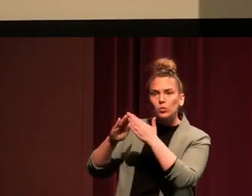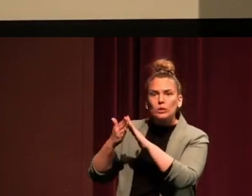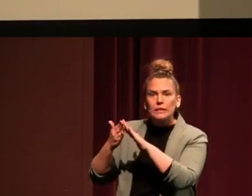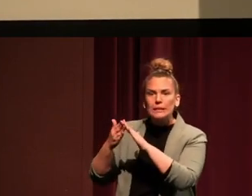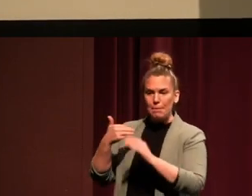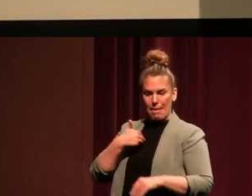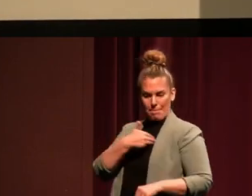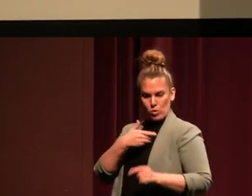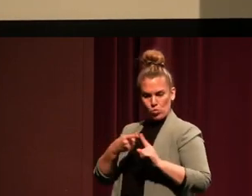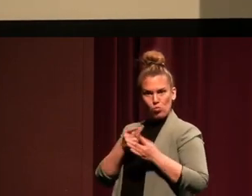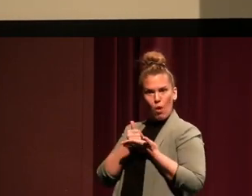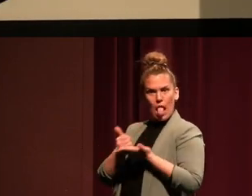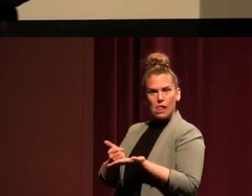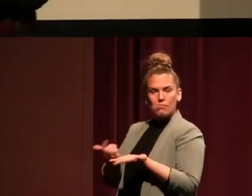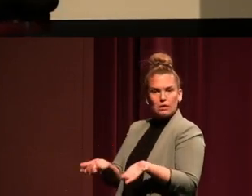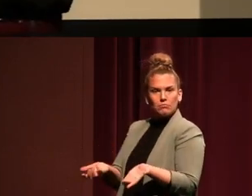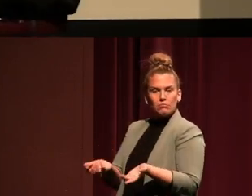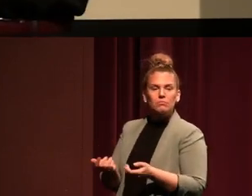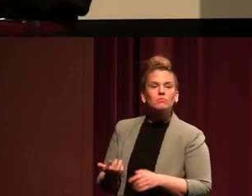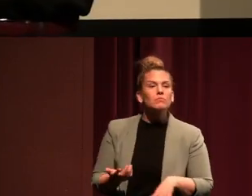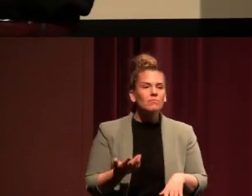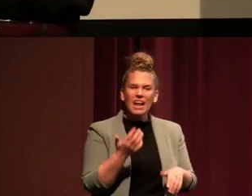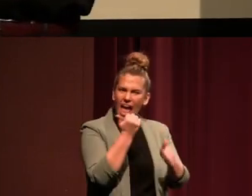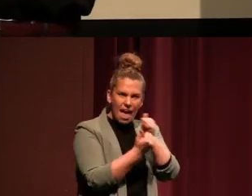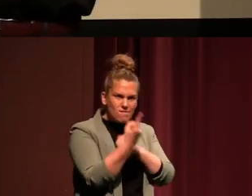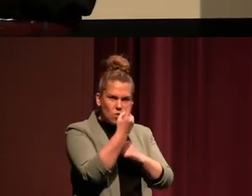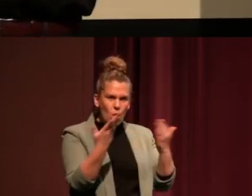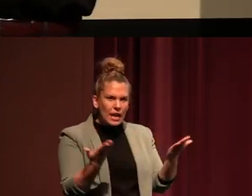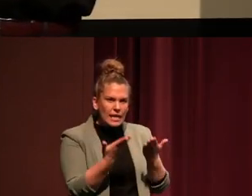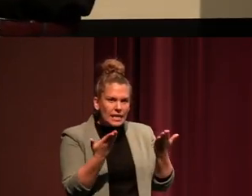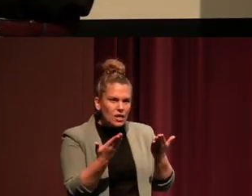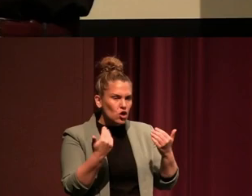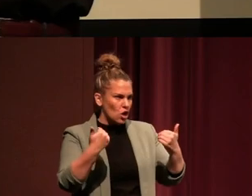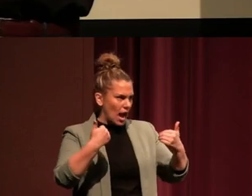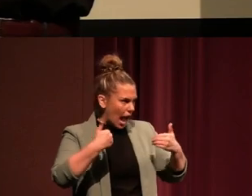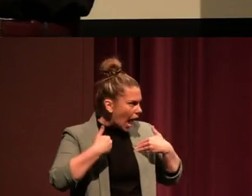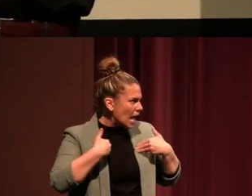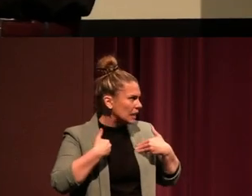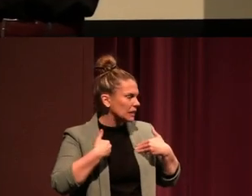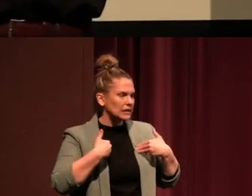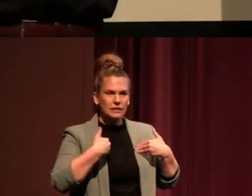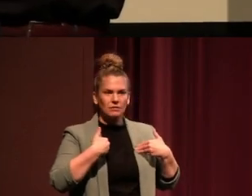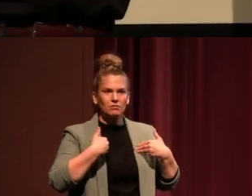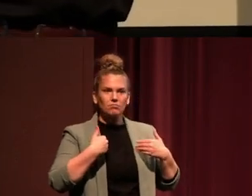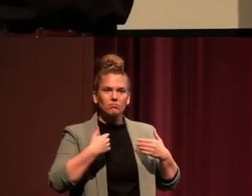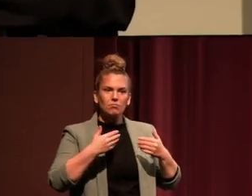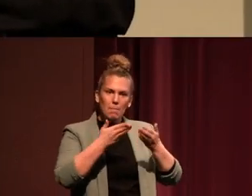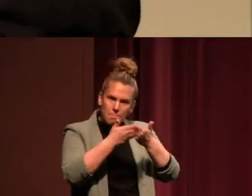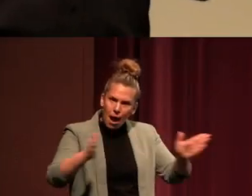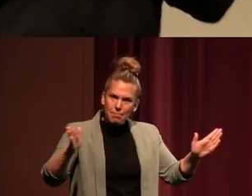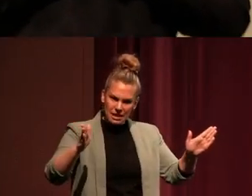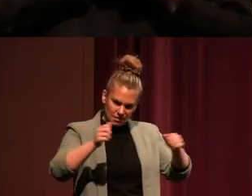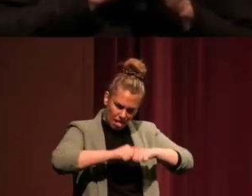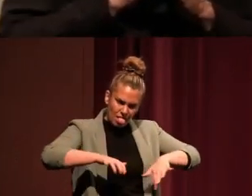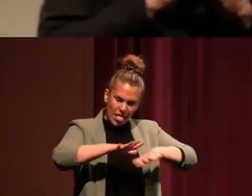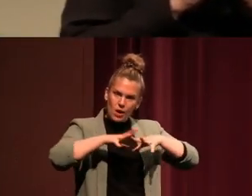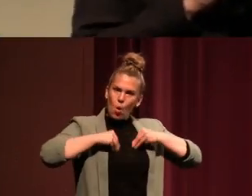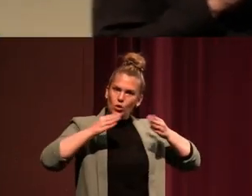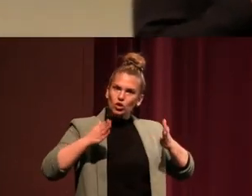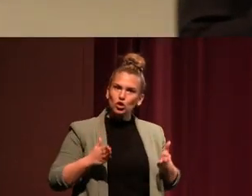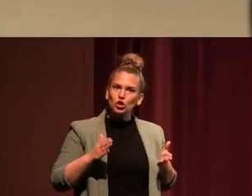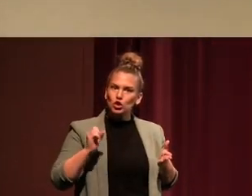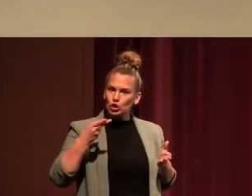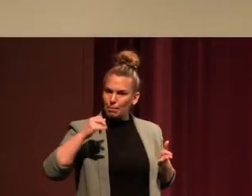help them? Everybody here has a stake in public land ownership. everyone here should be devoting part